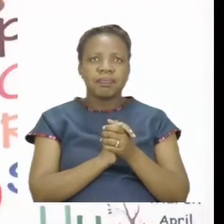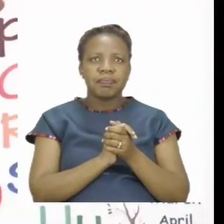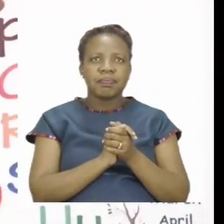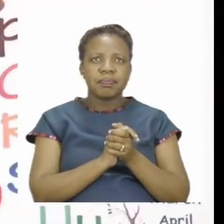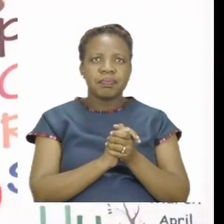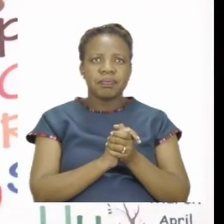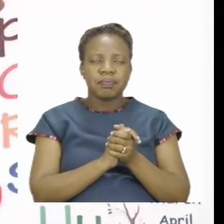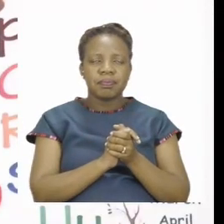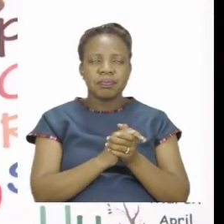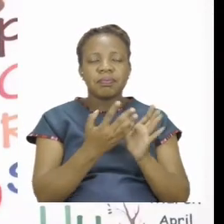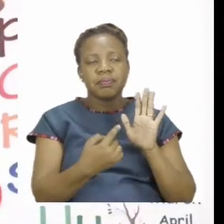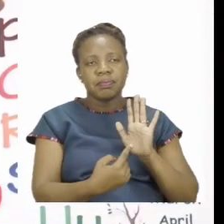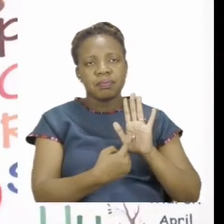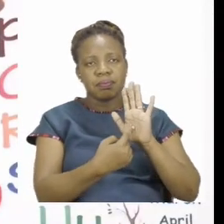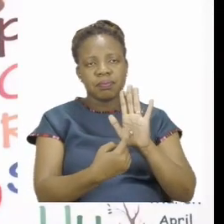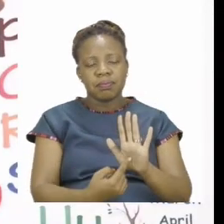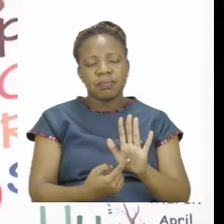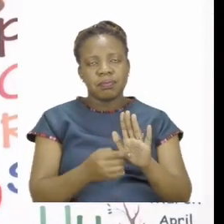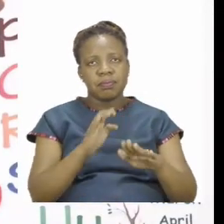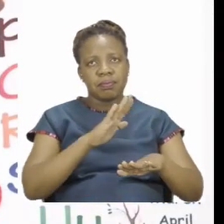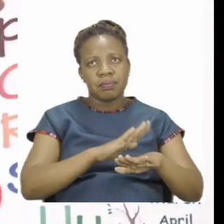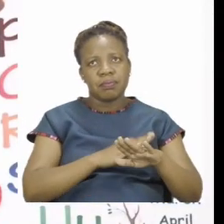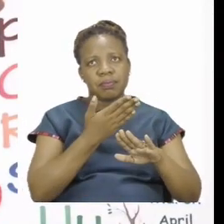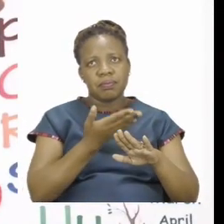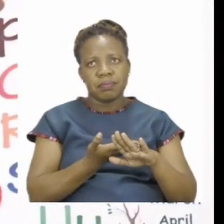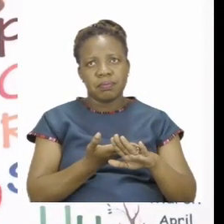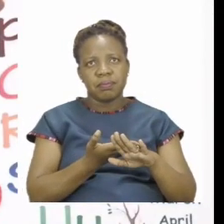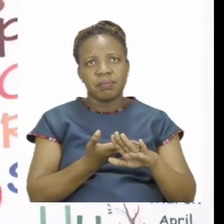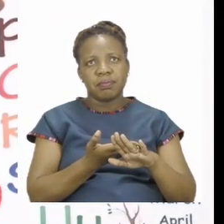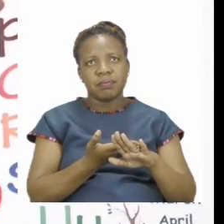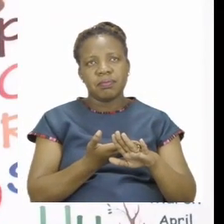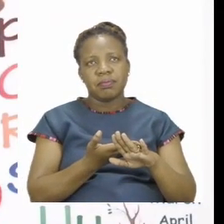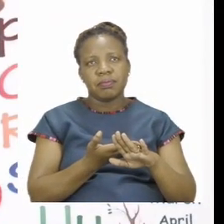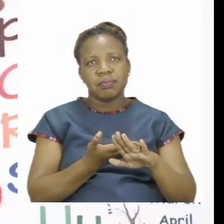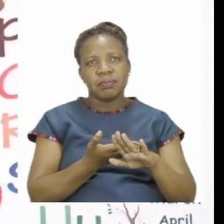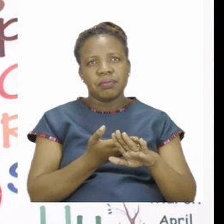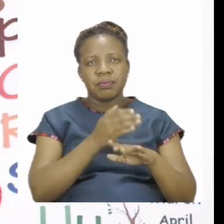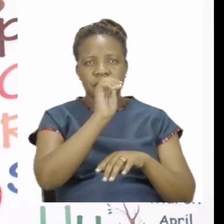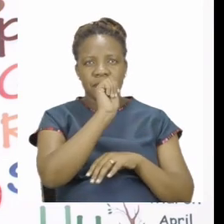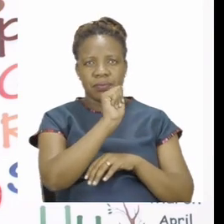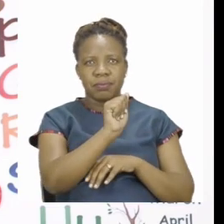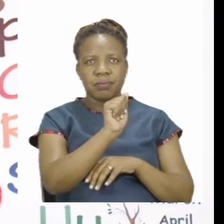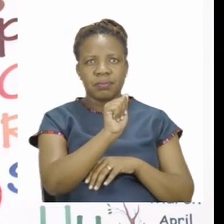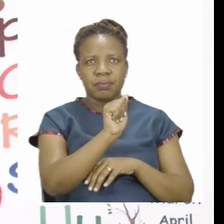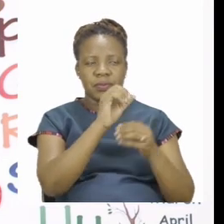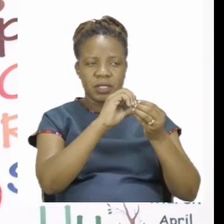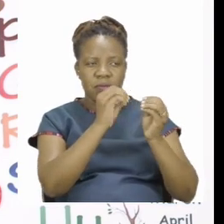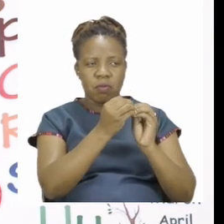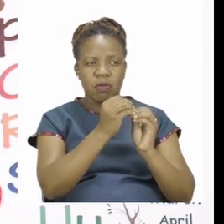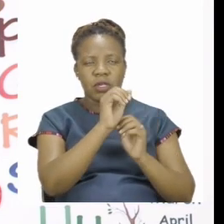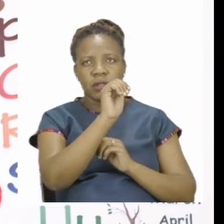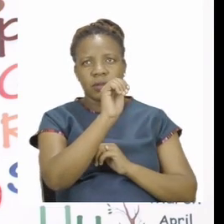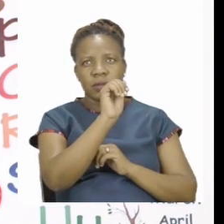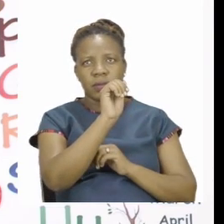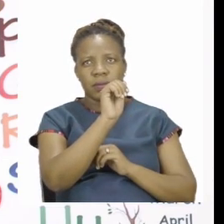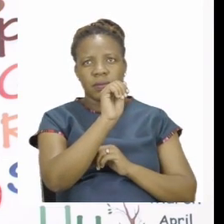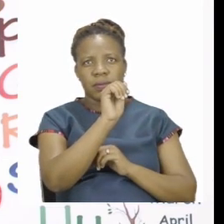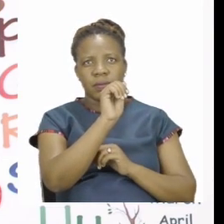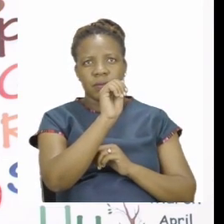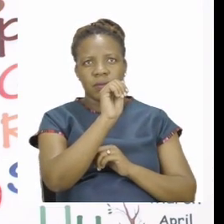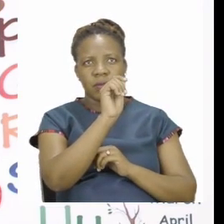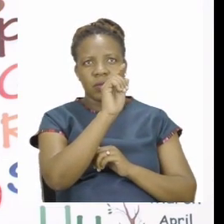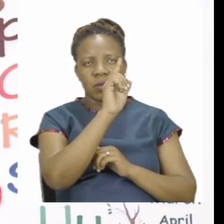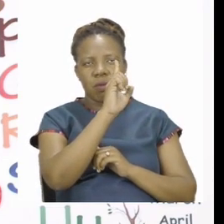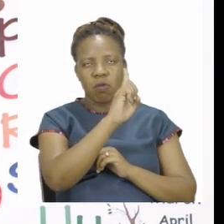in your booklet. Let's start with number 1A. Number 1A is saying 19-20.